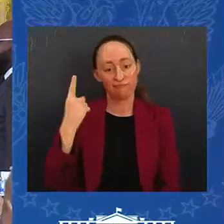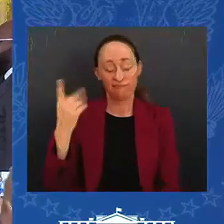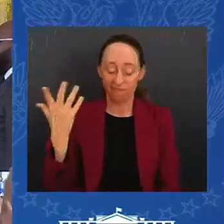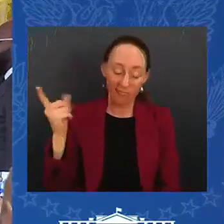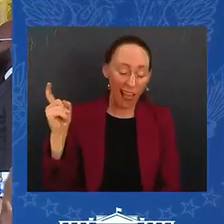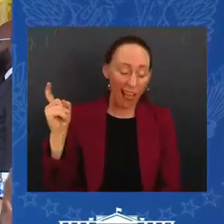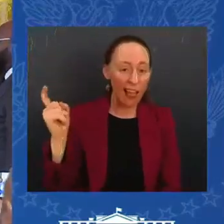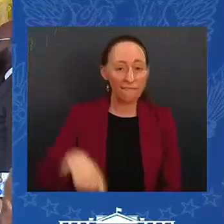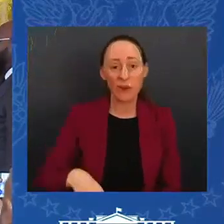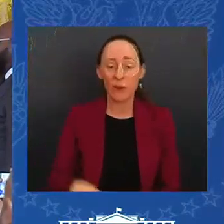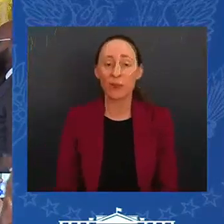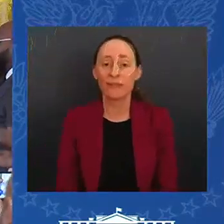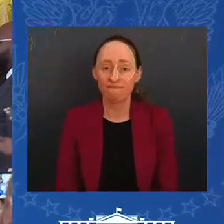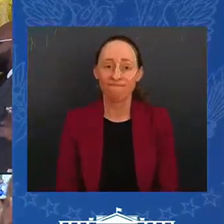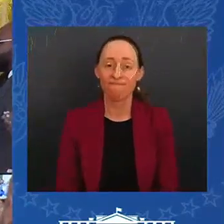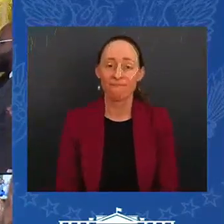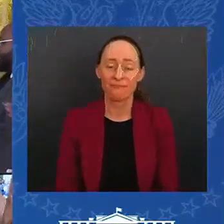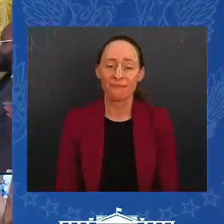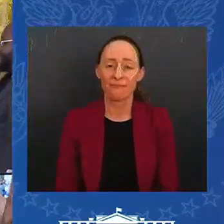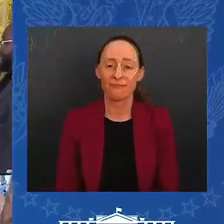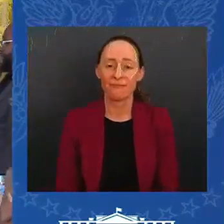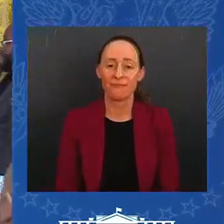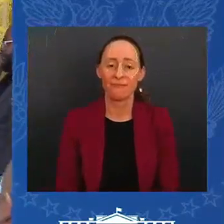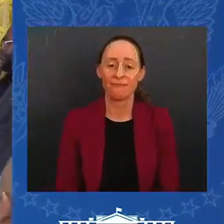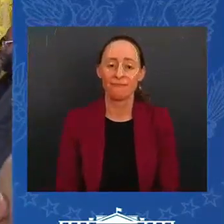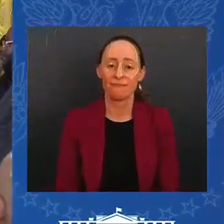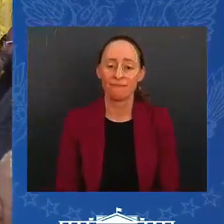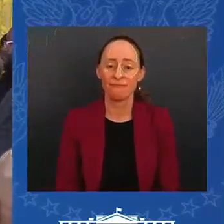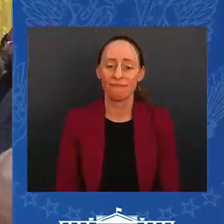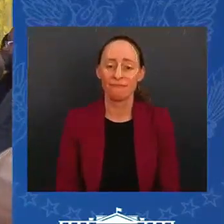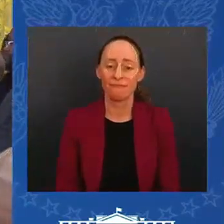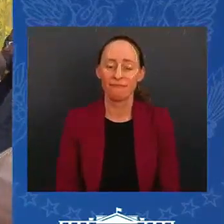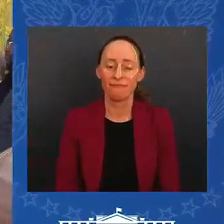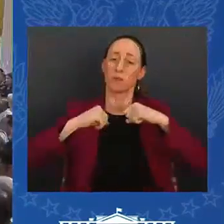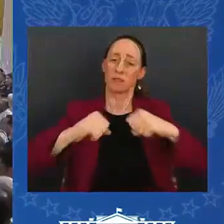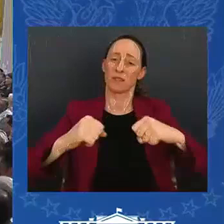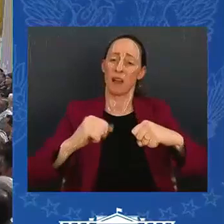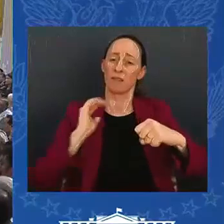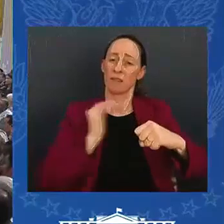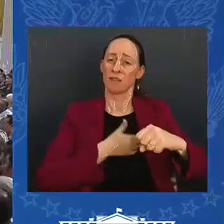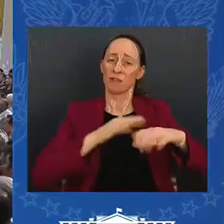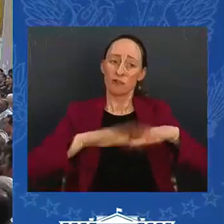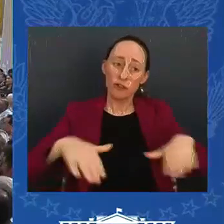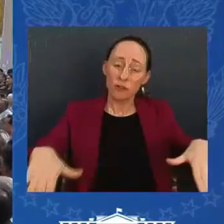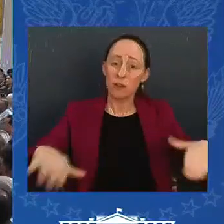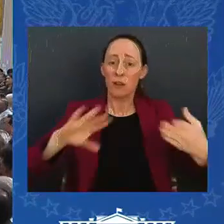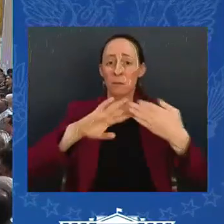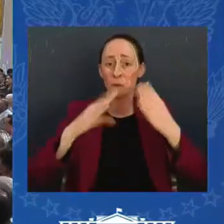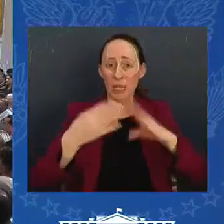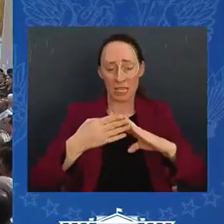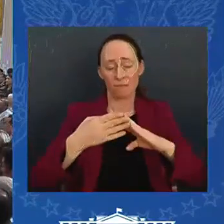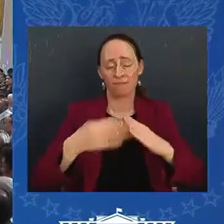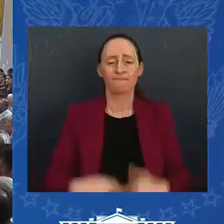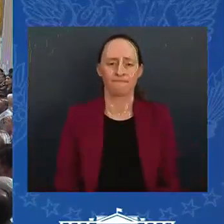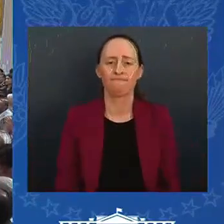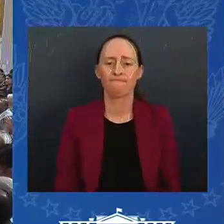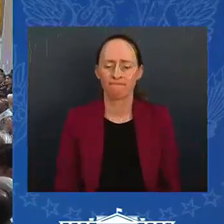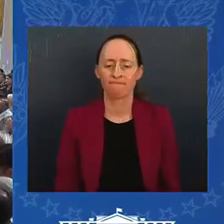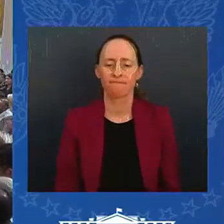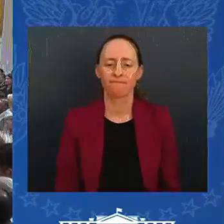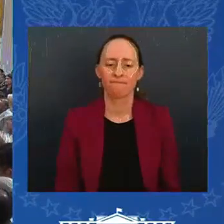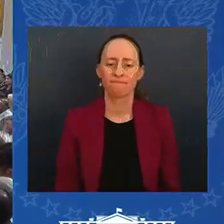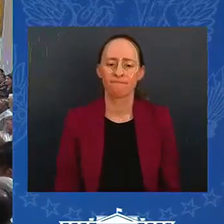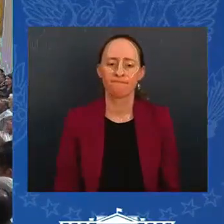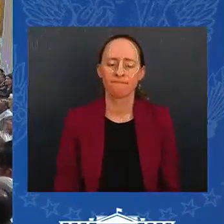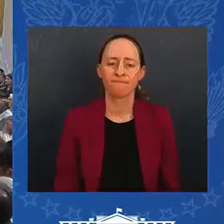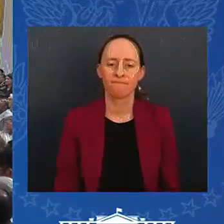will look into how the federal agents are seizing these devices and the best way to fight this growing trend. Birmingham Mayor Randall Woodfin spoke at the